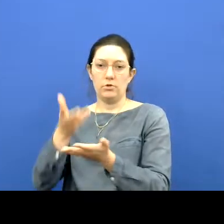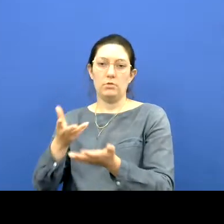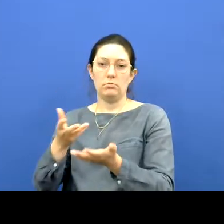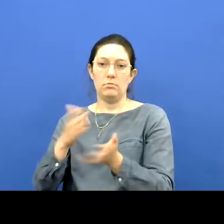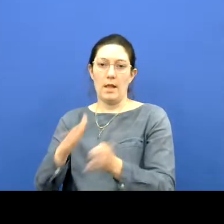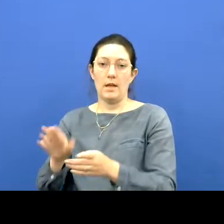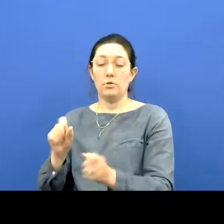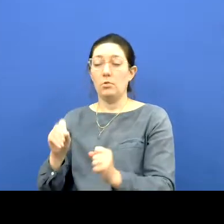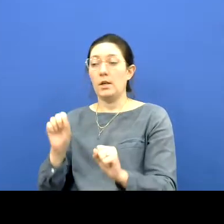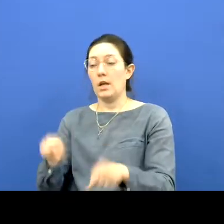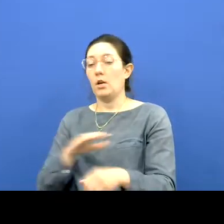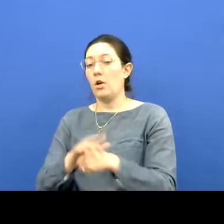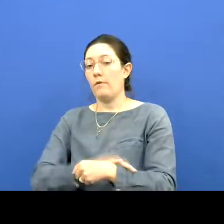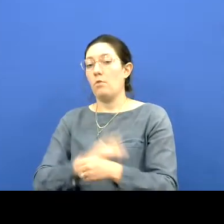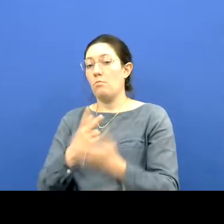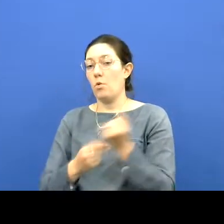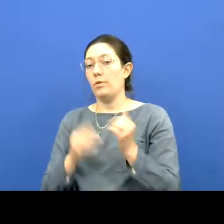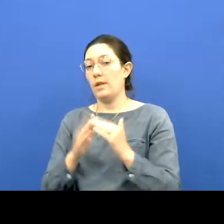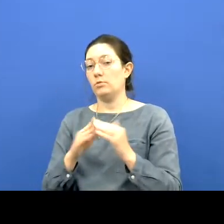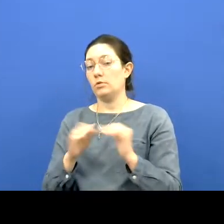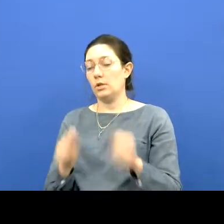towns.